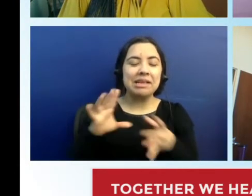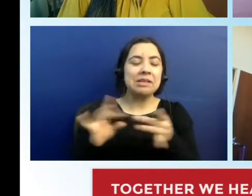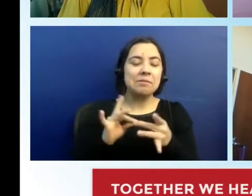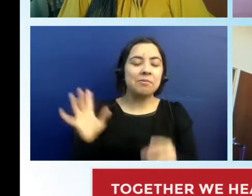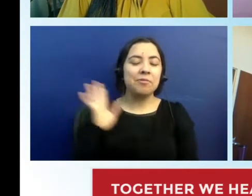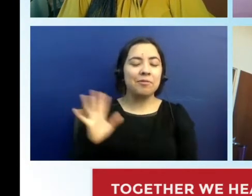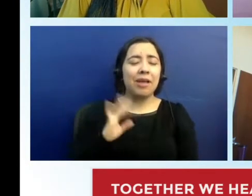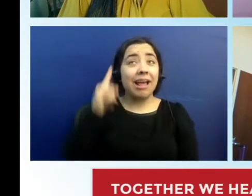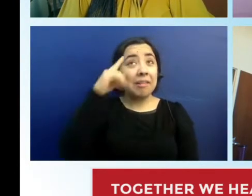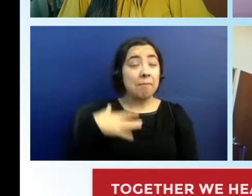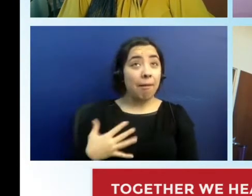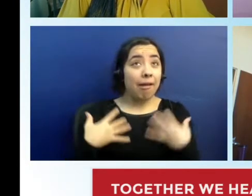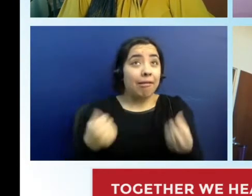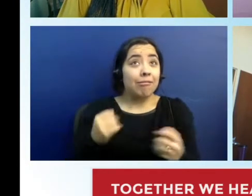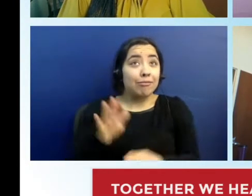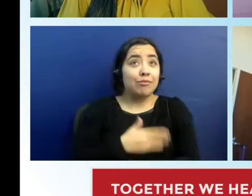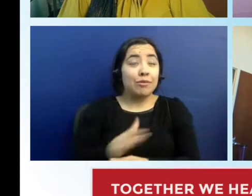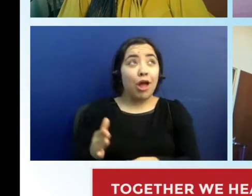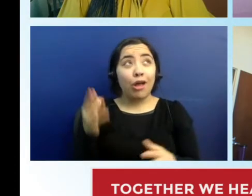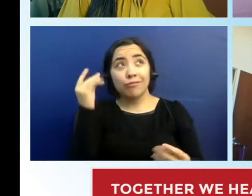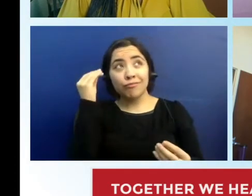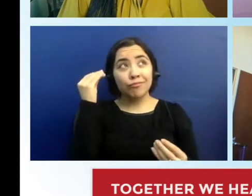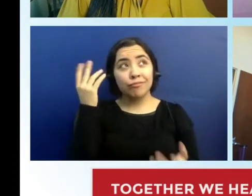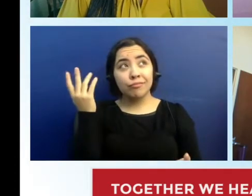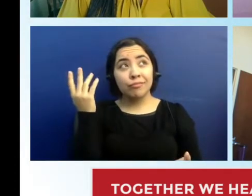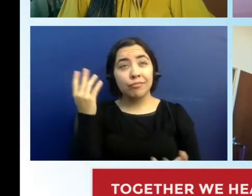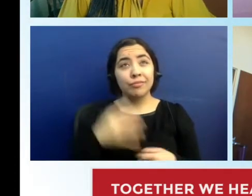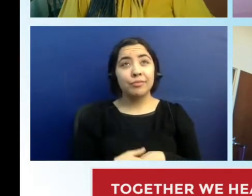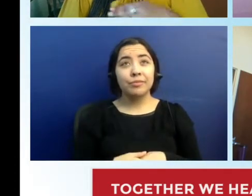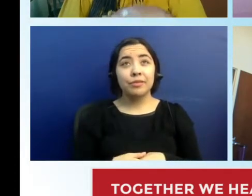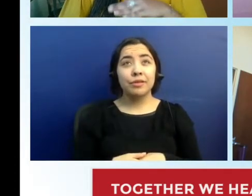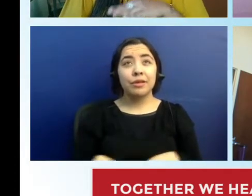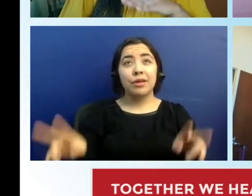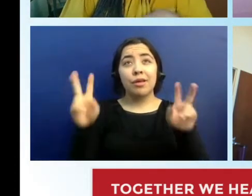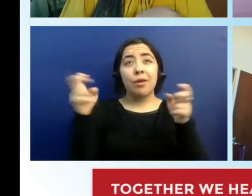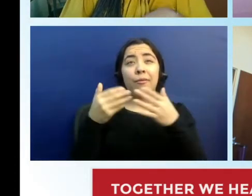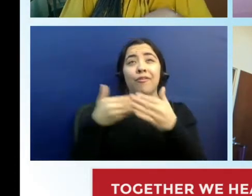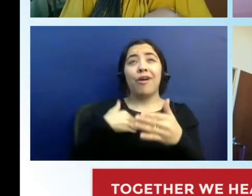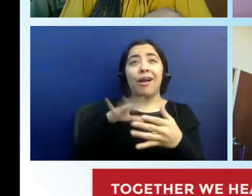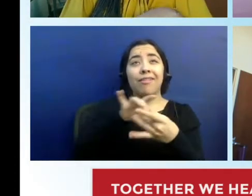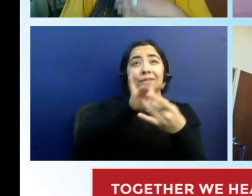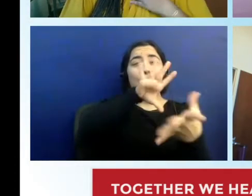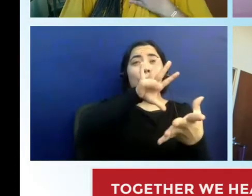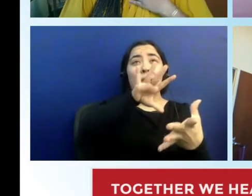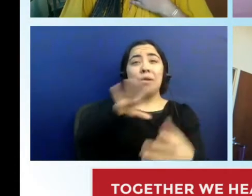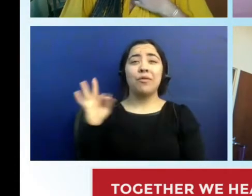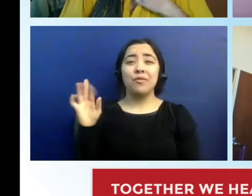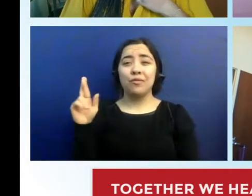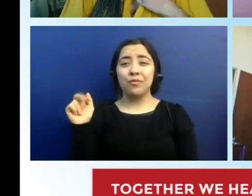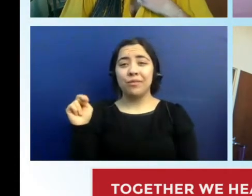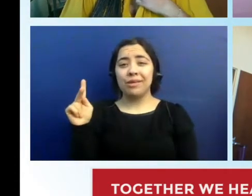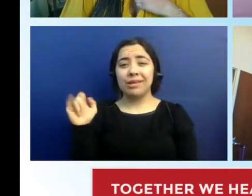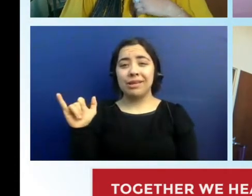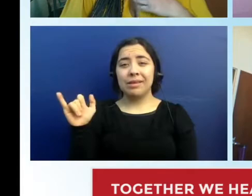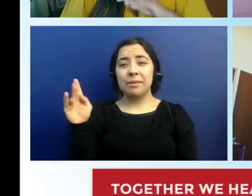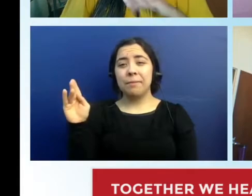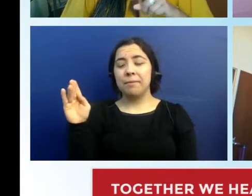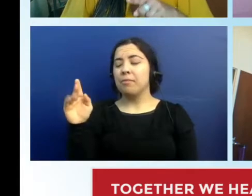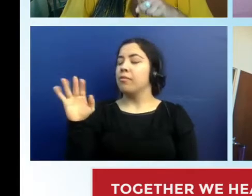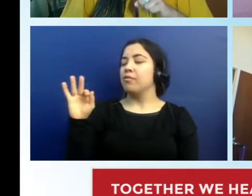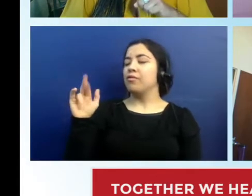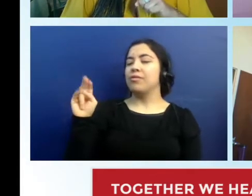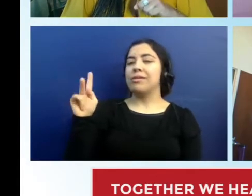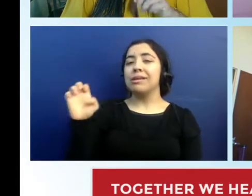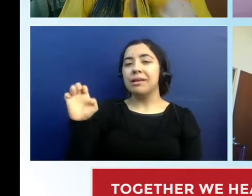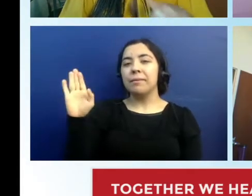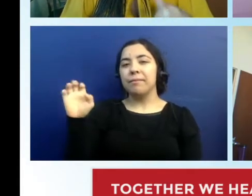I think my healing song would be Before I Let Go, Frankie Beverly and May's version. And part of